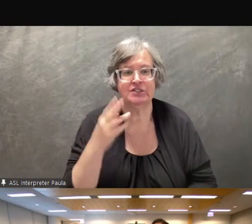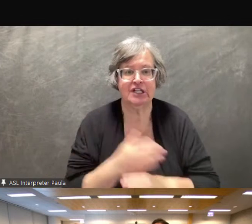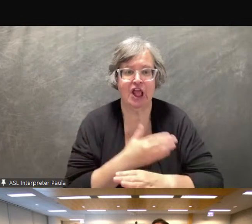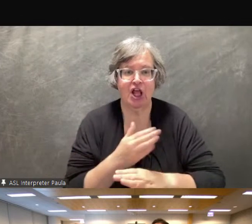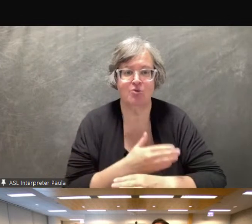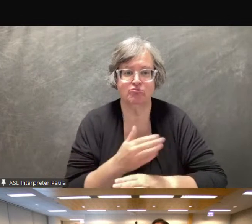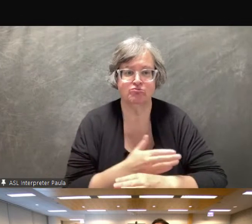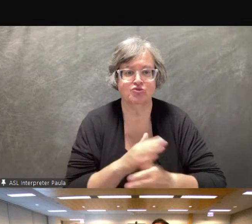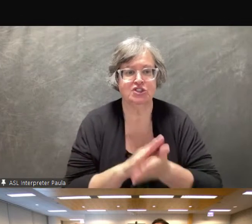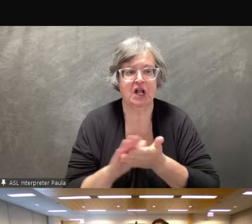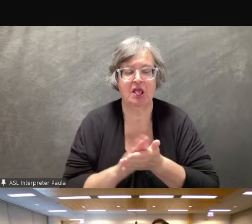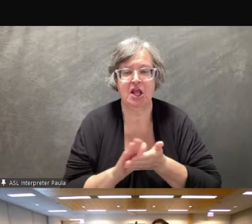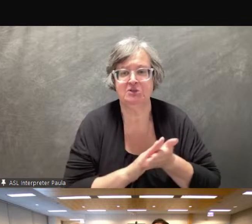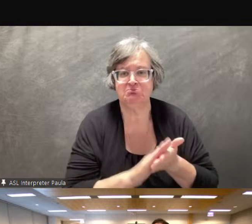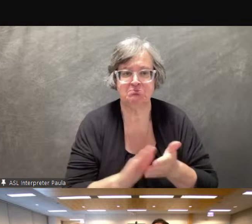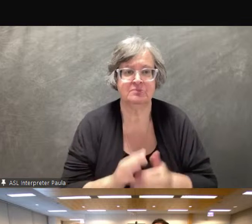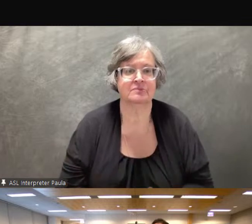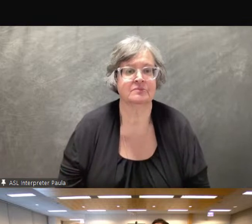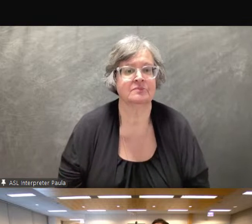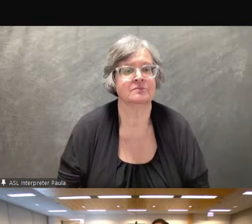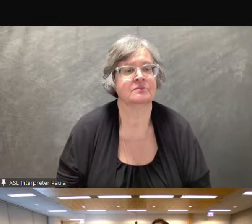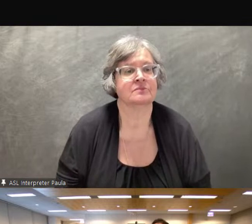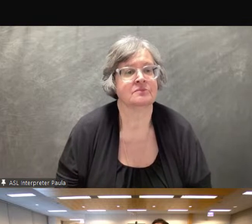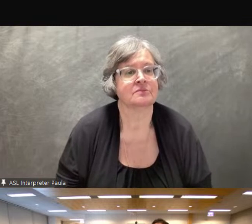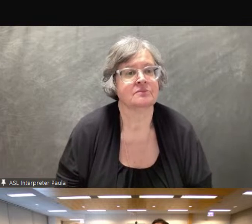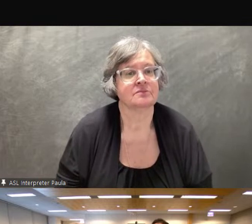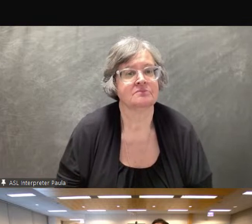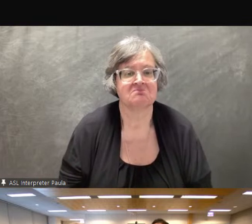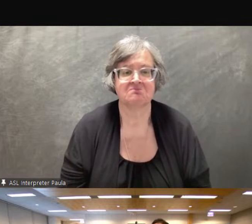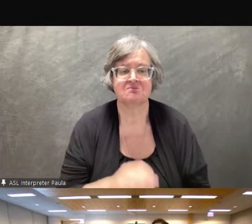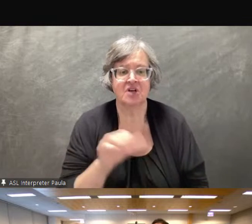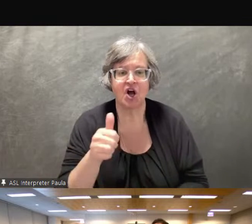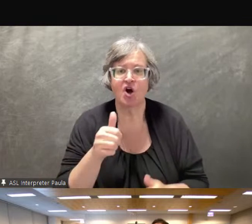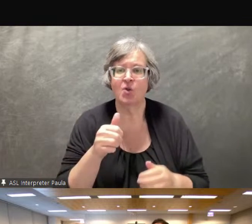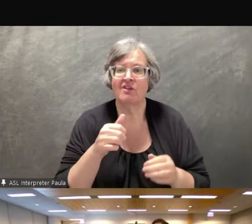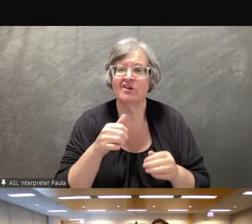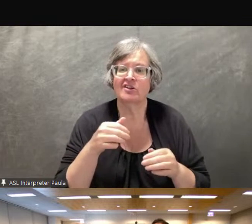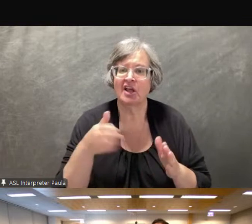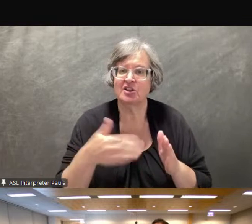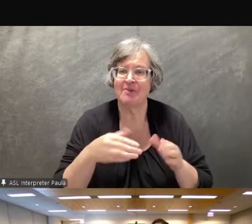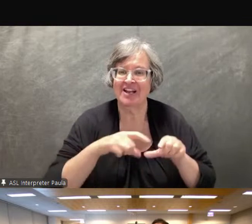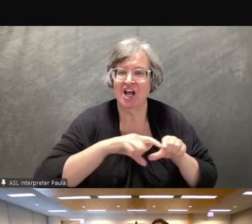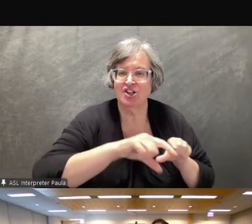the cleanup around the facility. Here's some other striping examples there.